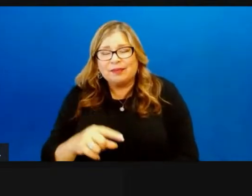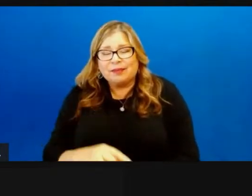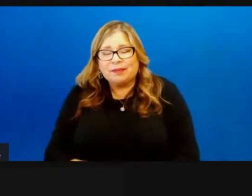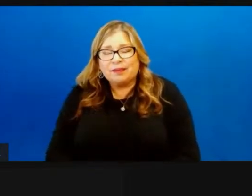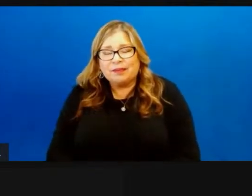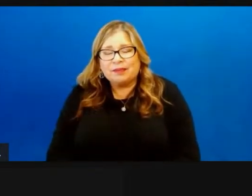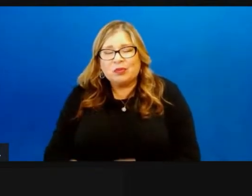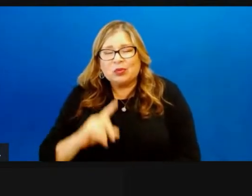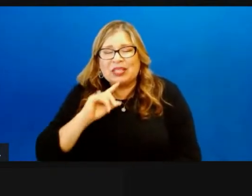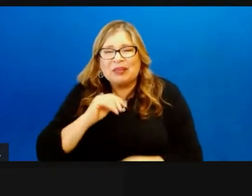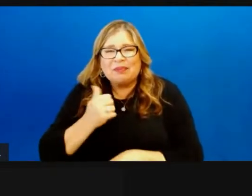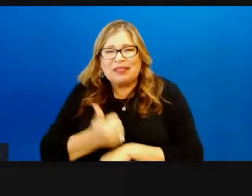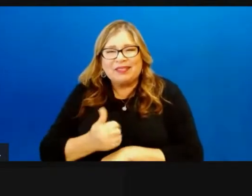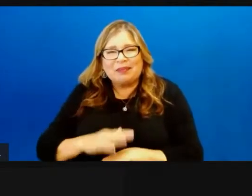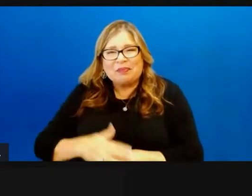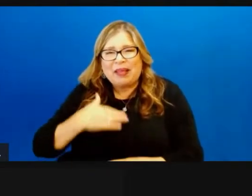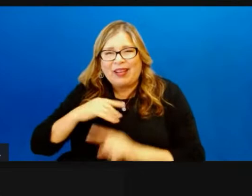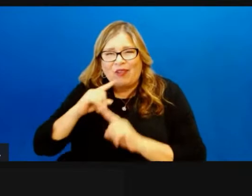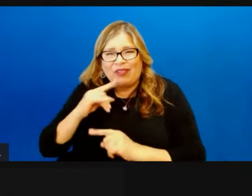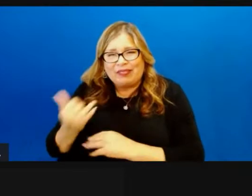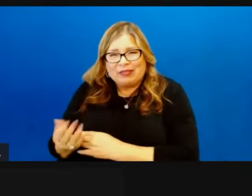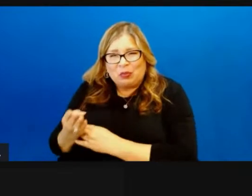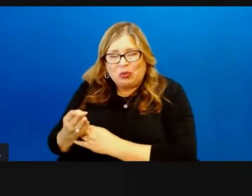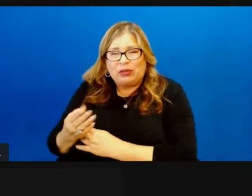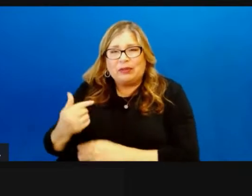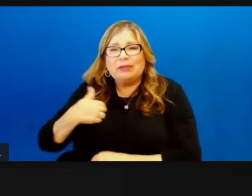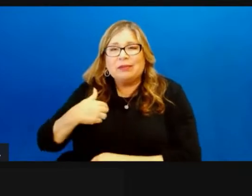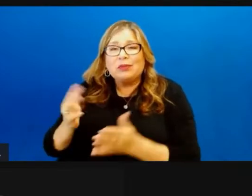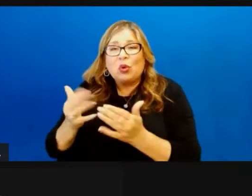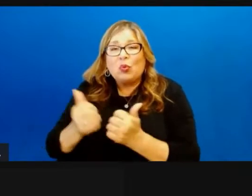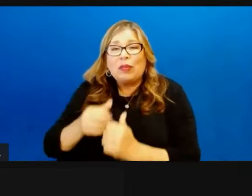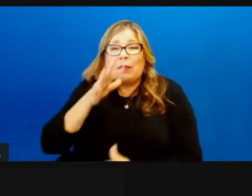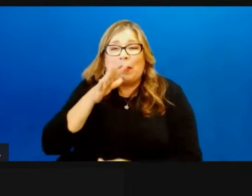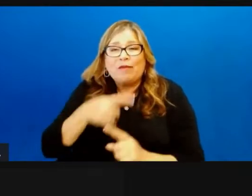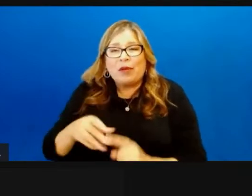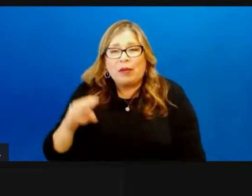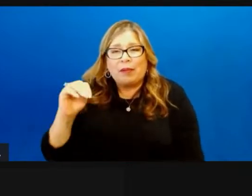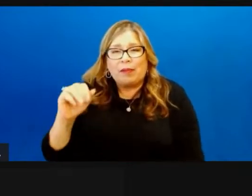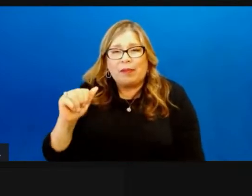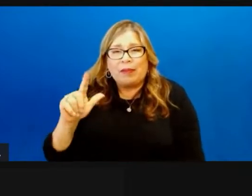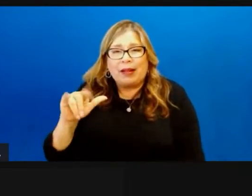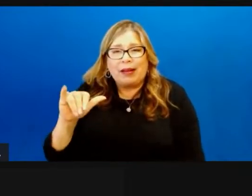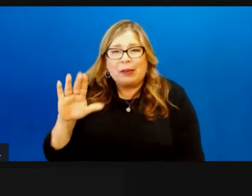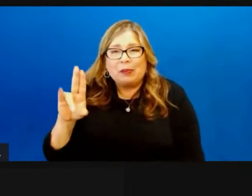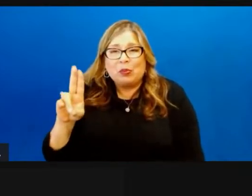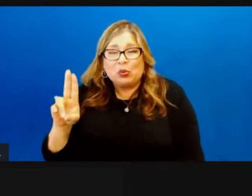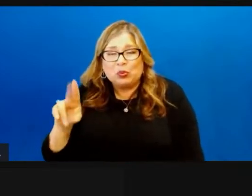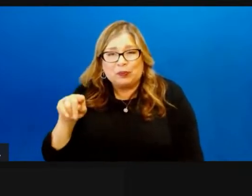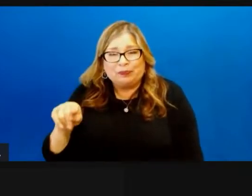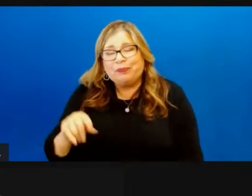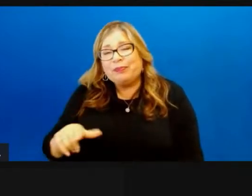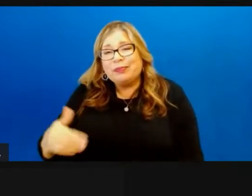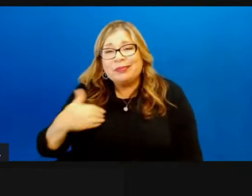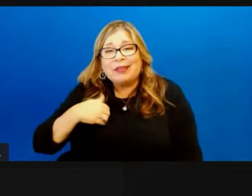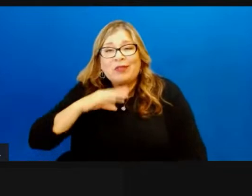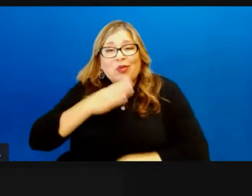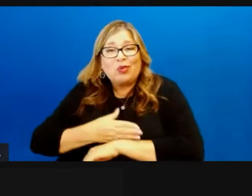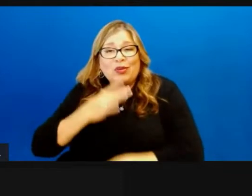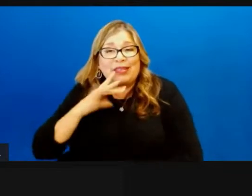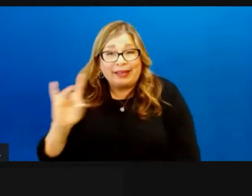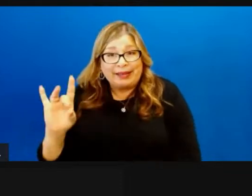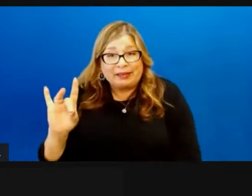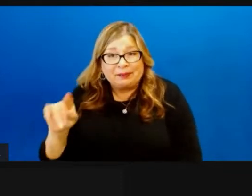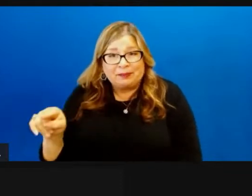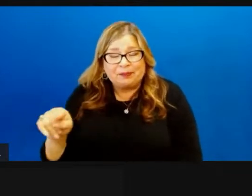with a mother from Malibu and her 8-year-old daughter. And during this period of